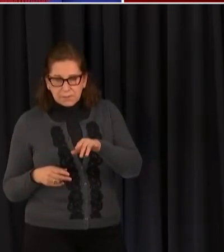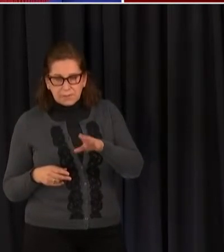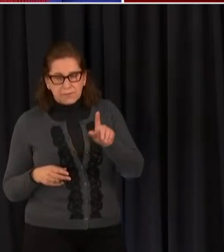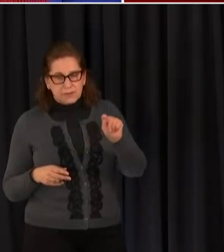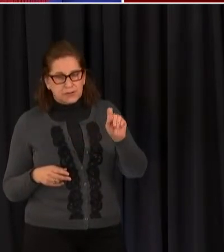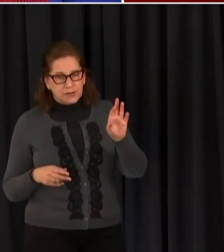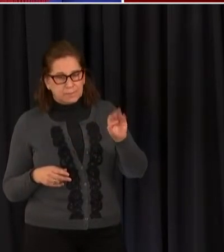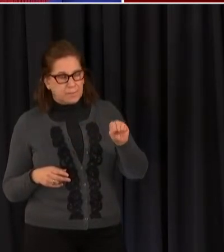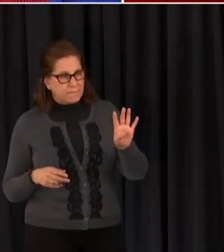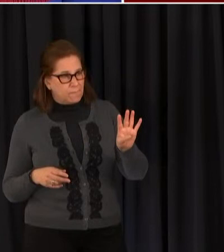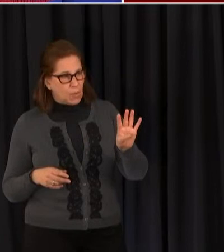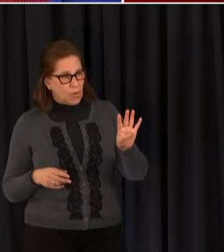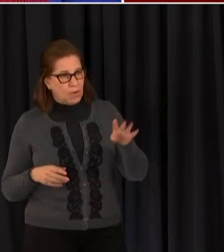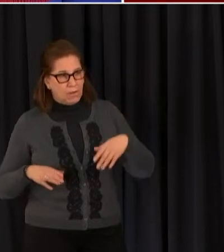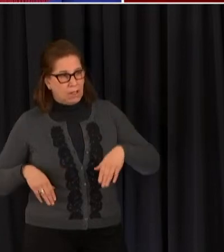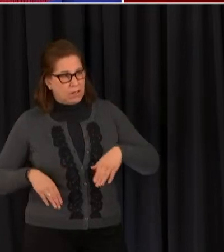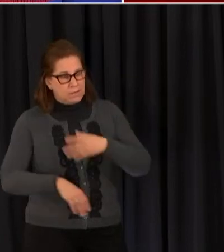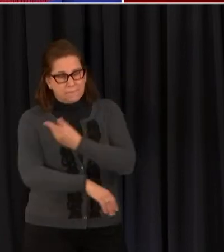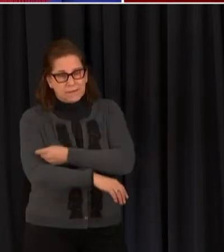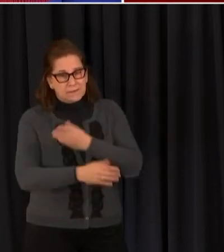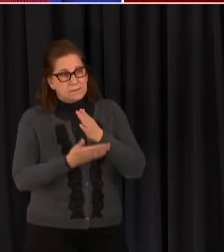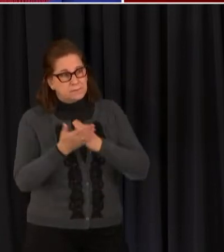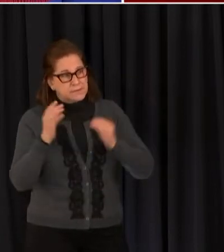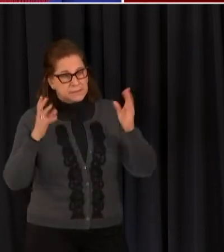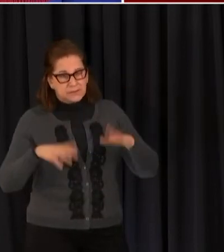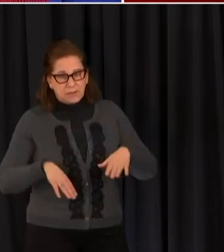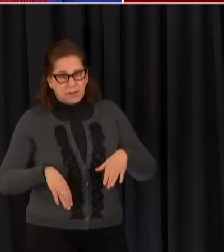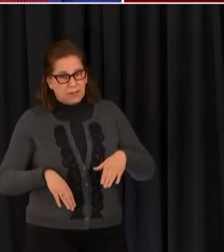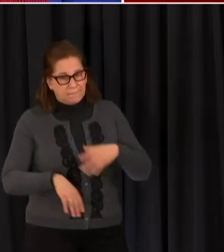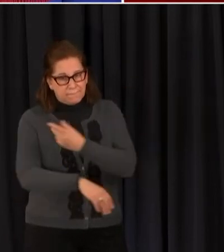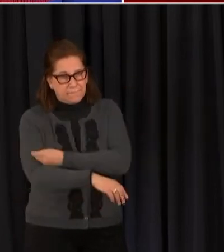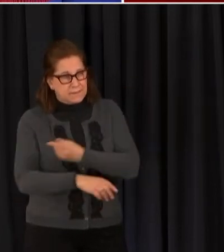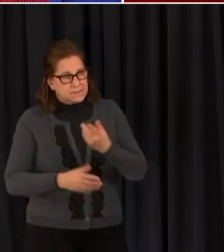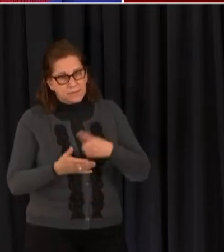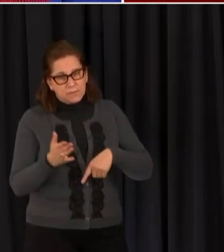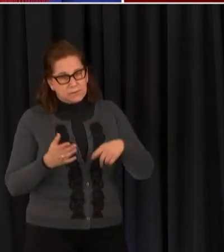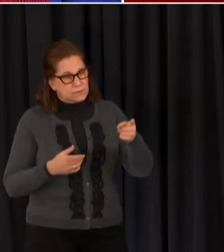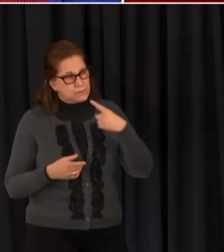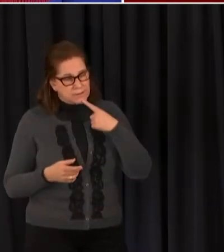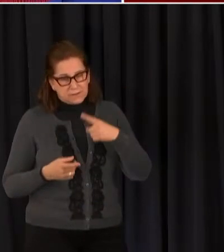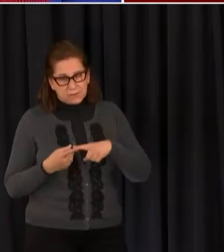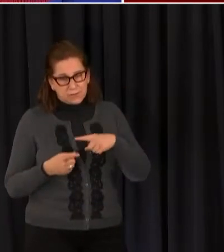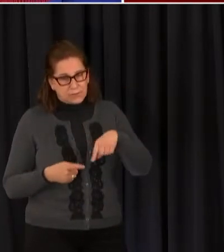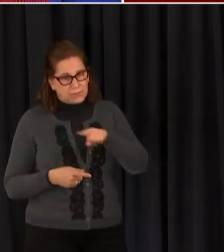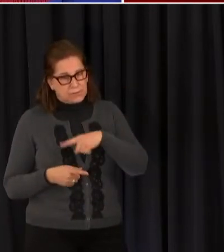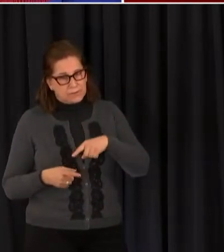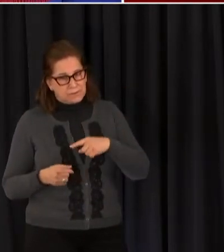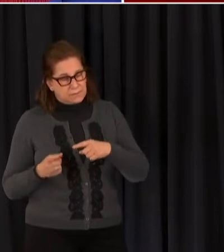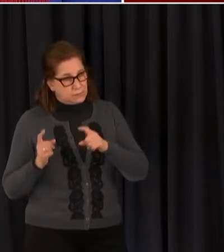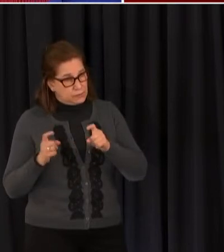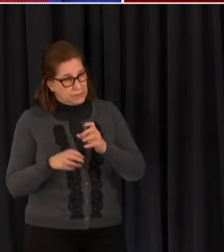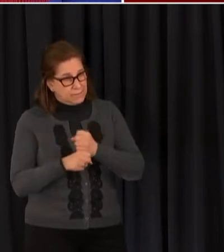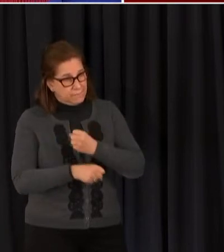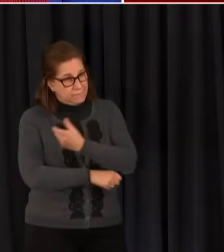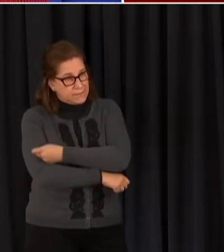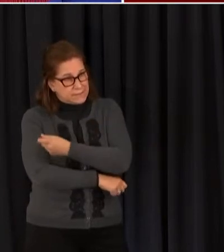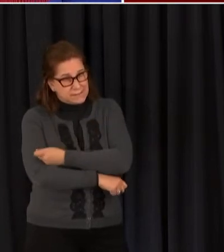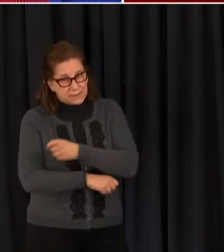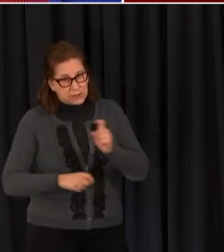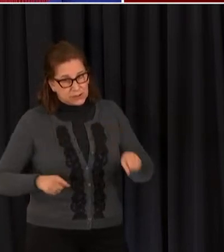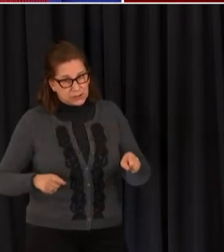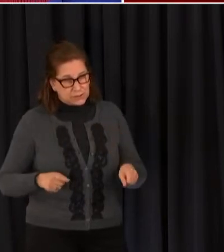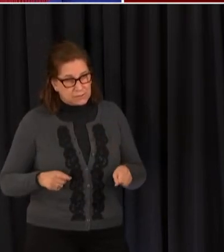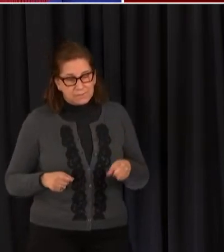would your message to them be? Should they expect that they can get a vaccine before they return to school? They should register, and